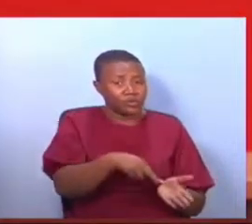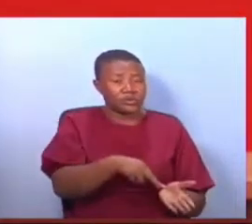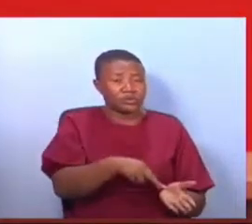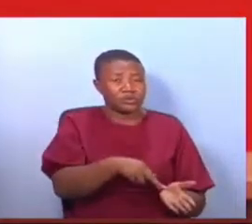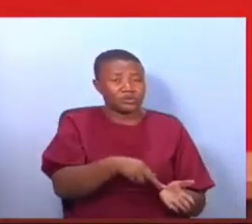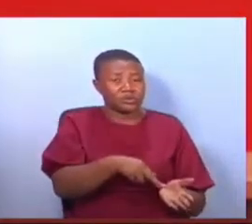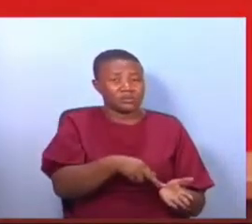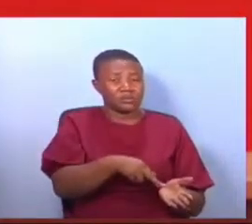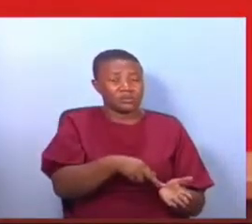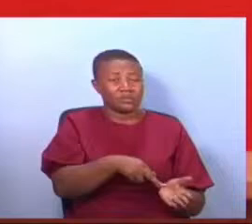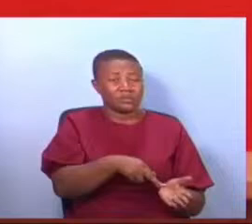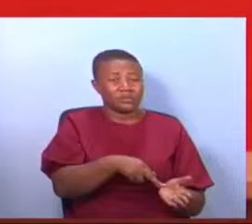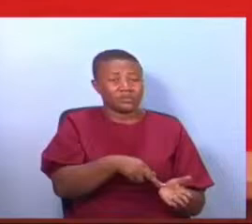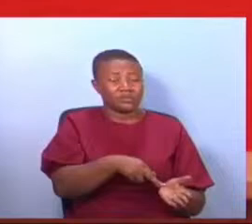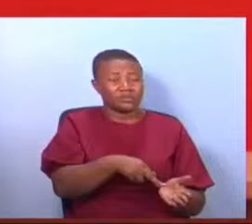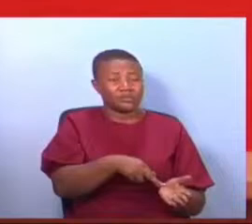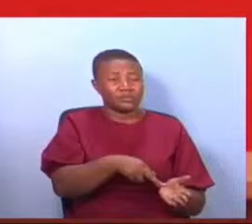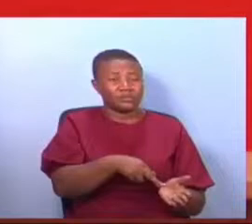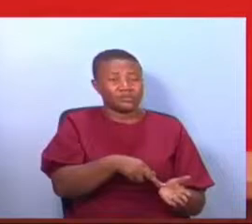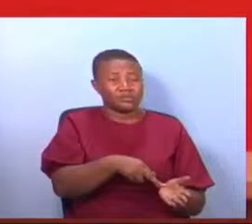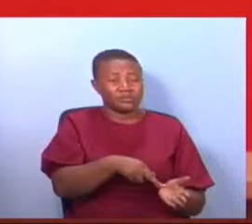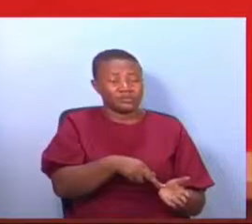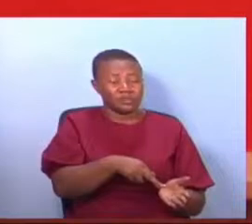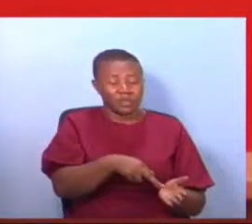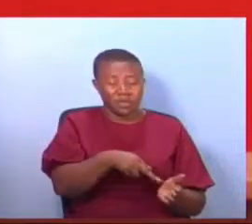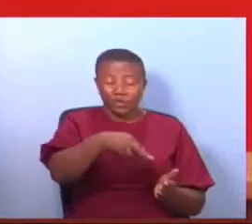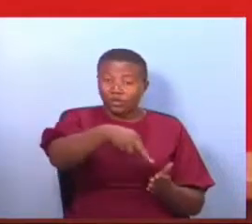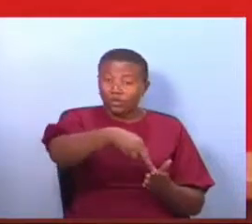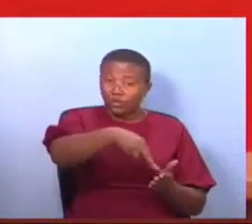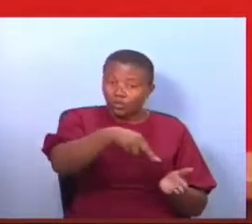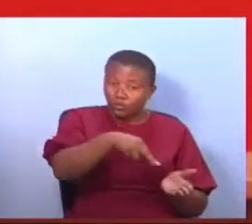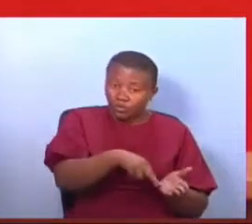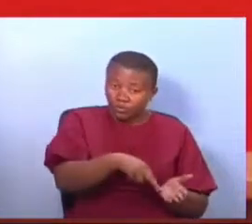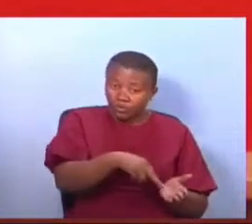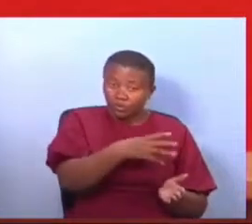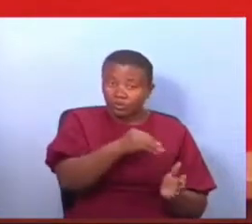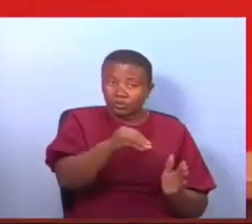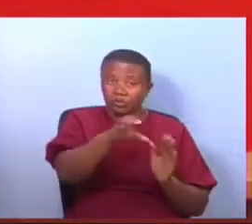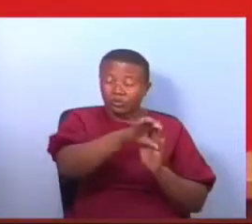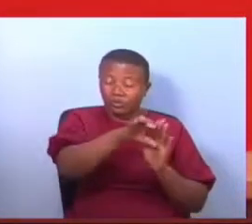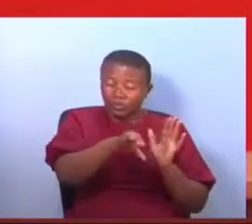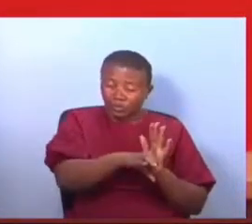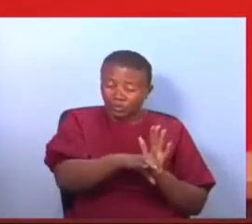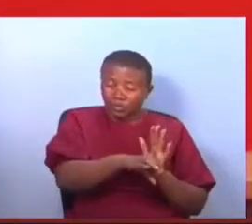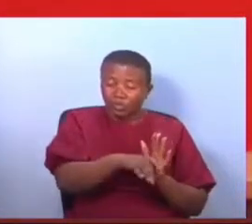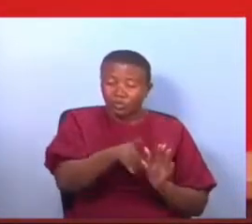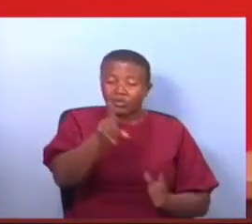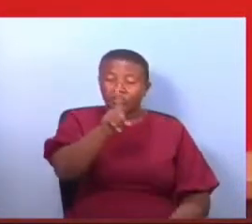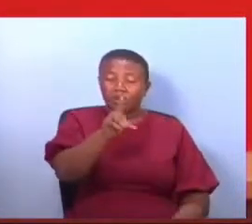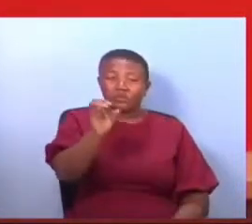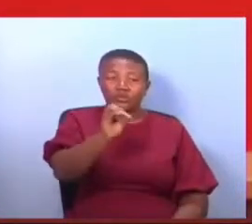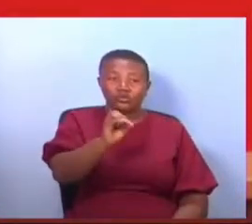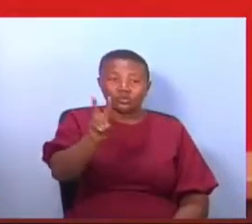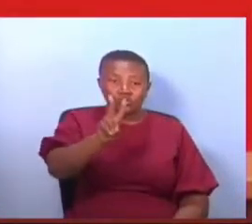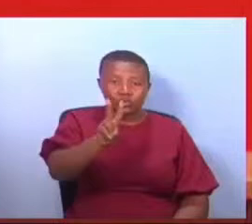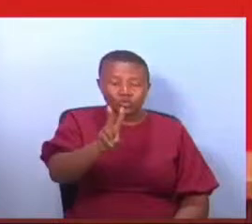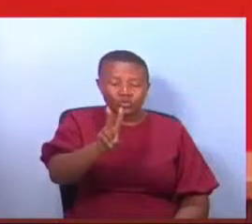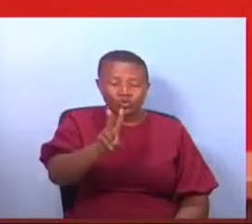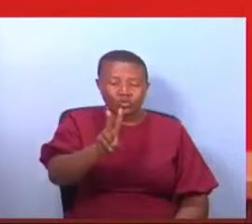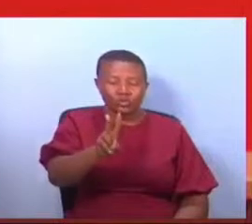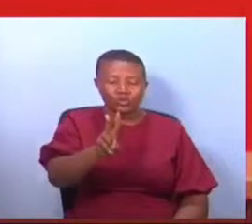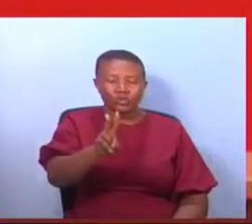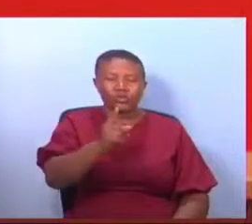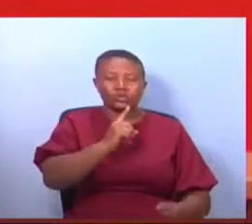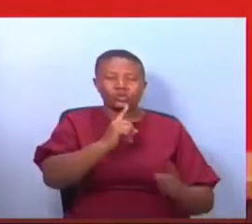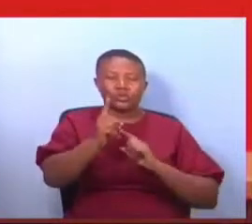As a matter of fact, the rules and the Constitution in Article 102 is very clear